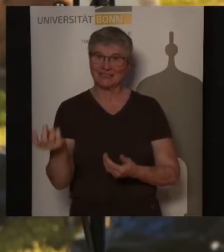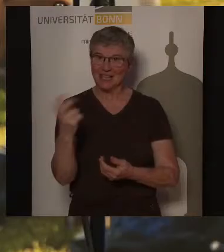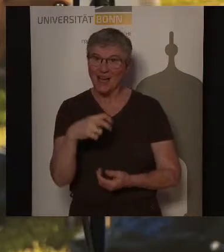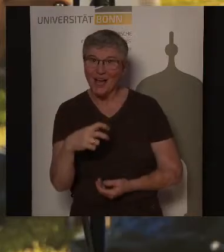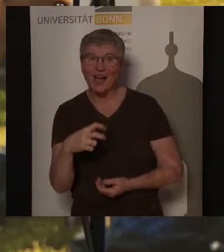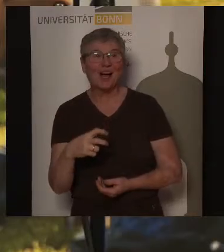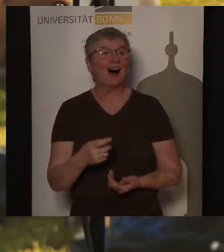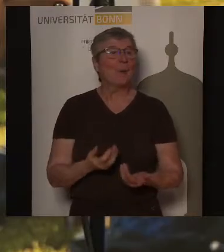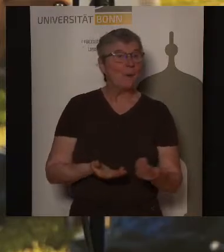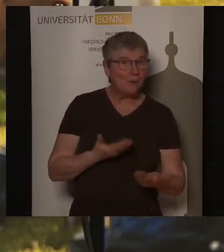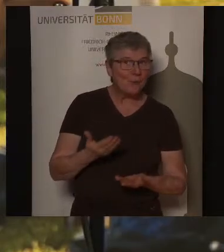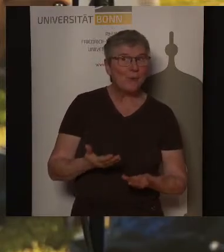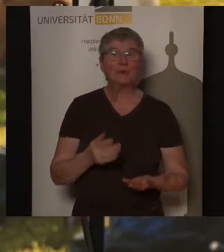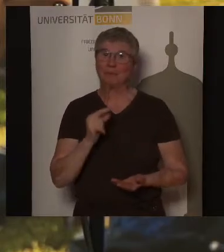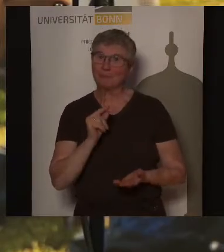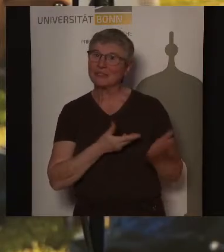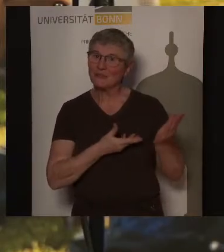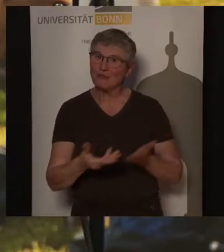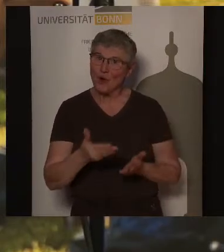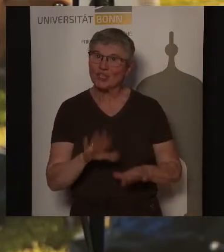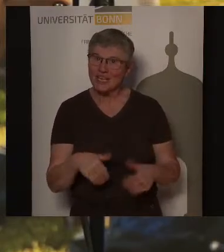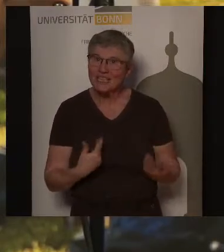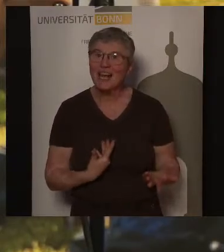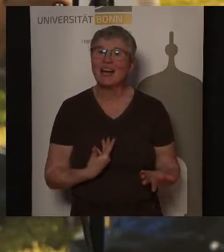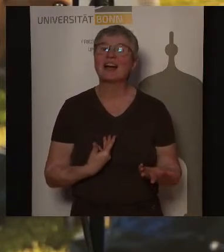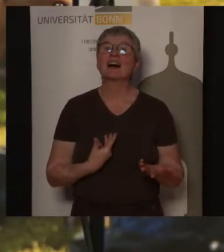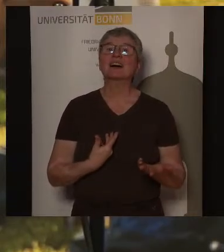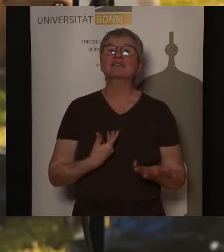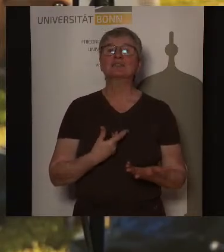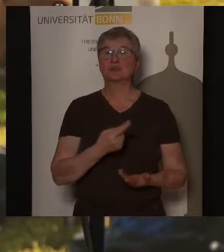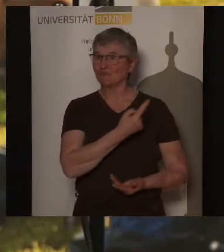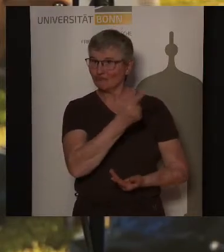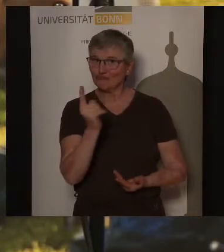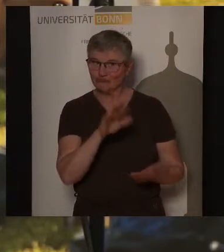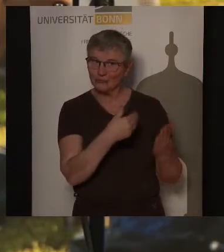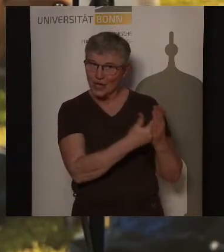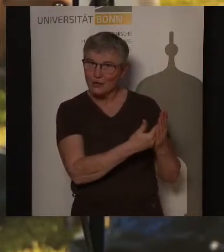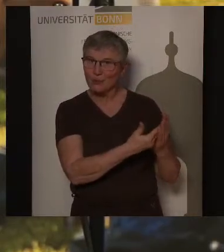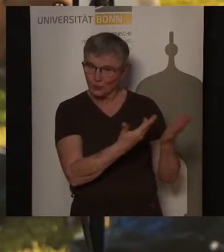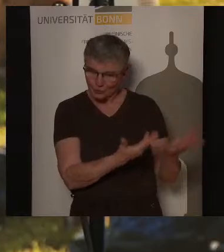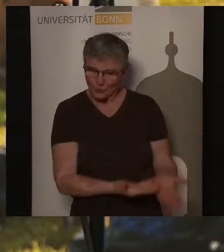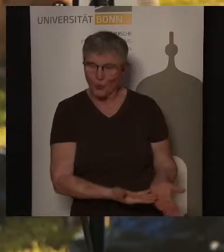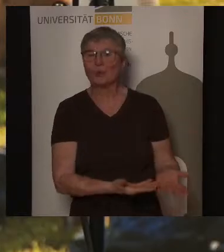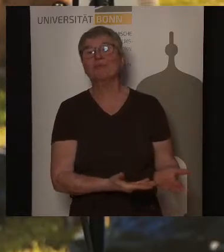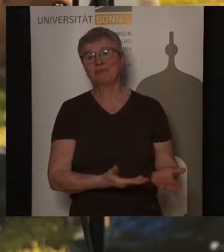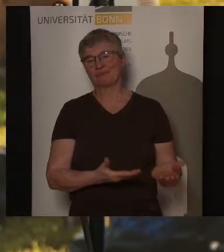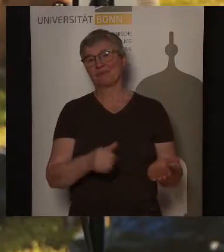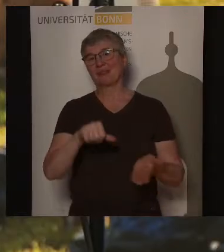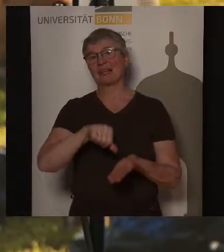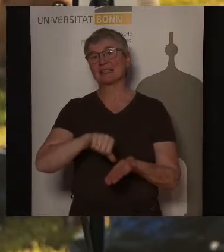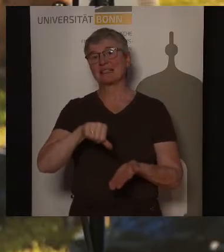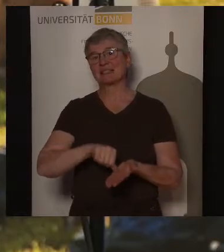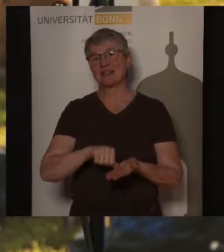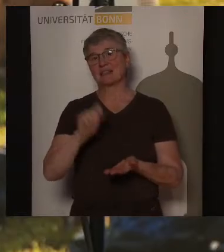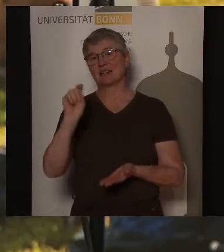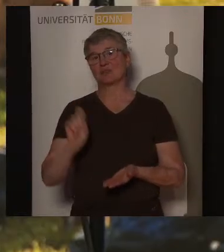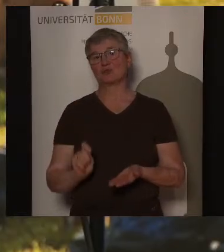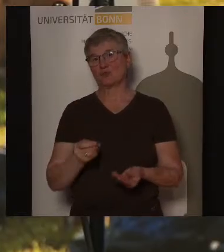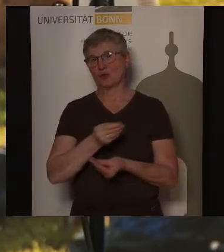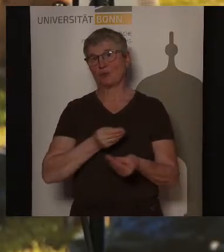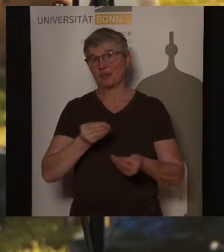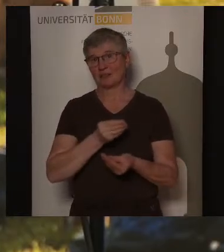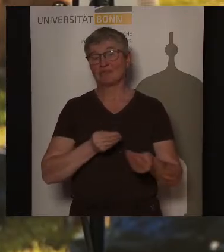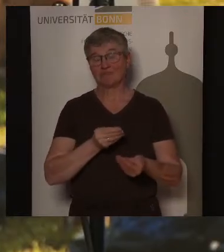day, this first day, for our first semester students and for us, and we loved the opportunity